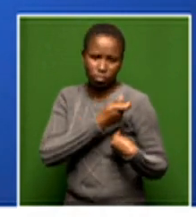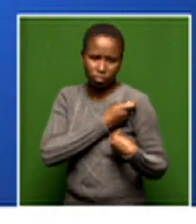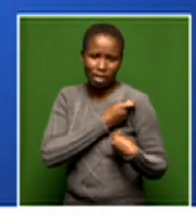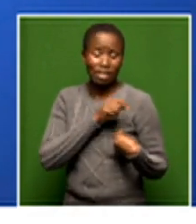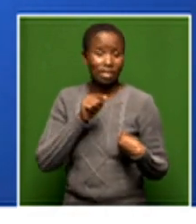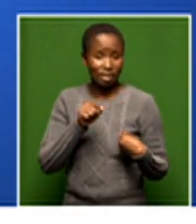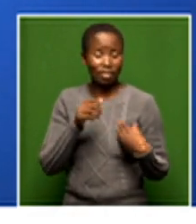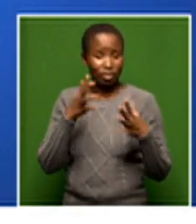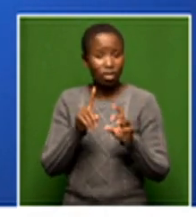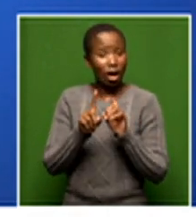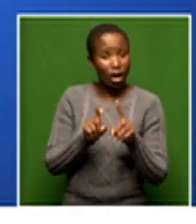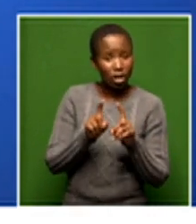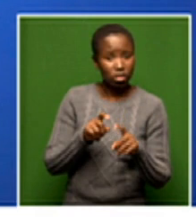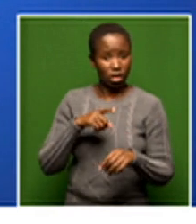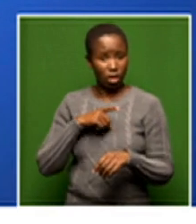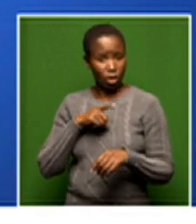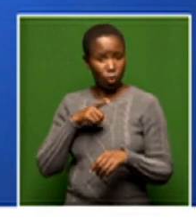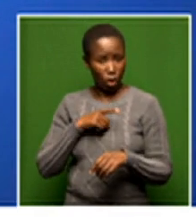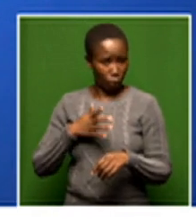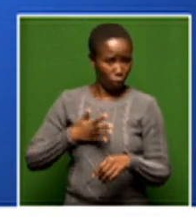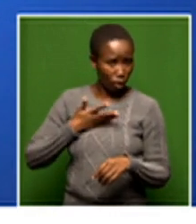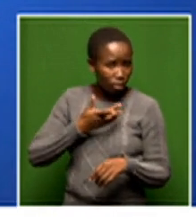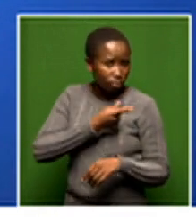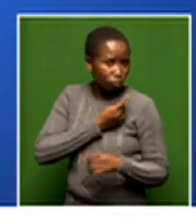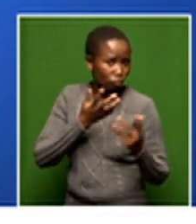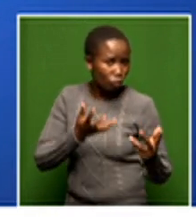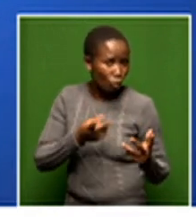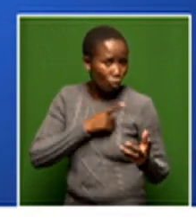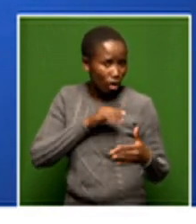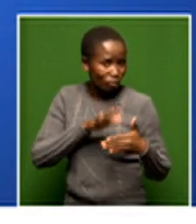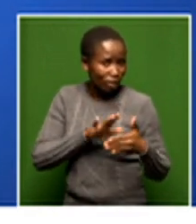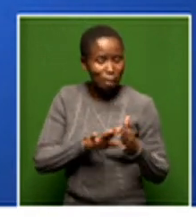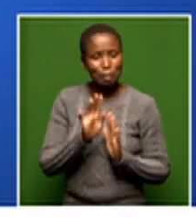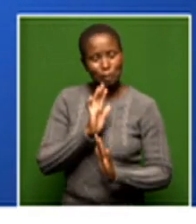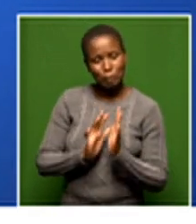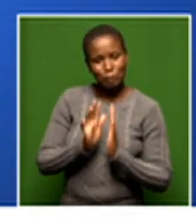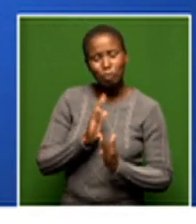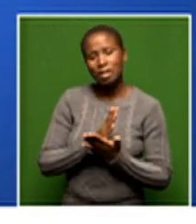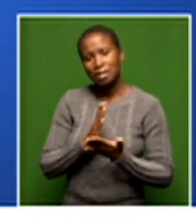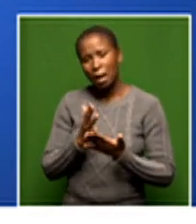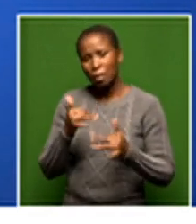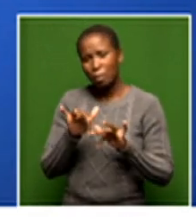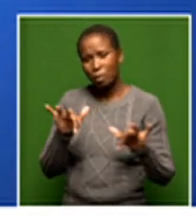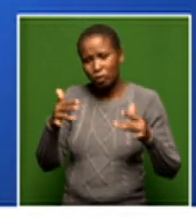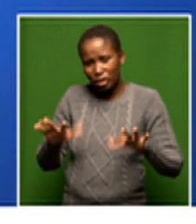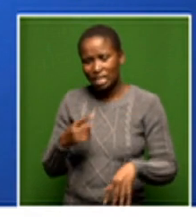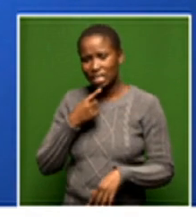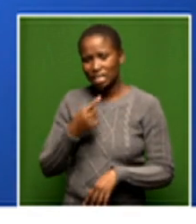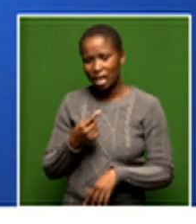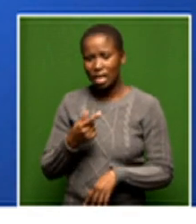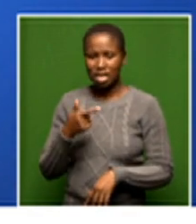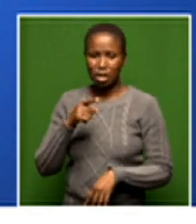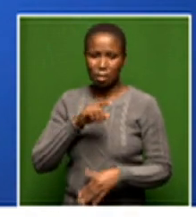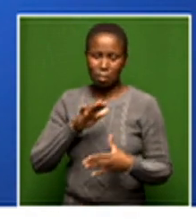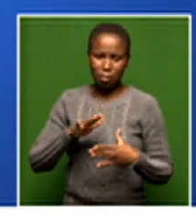also questions asked about why were they unlikely to take it. So various reasons were given. Some people said that they are